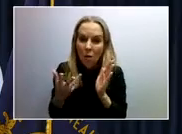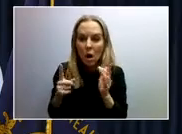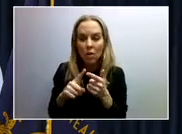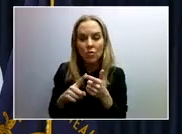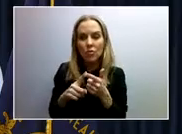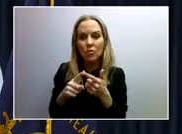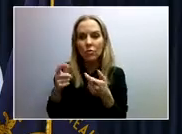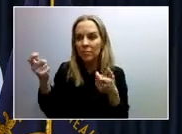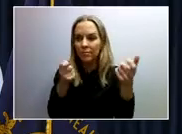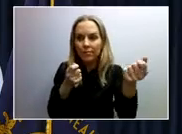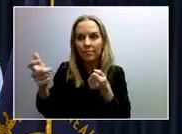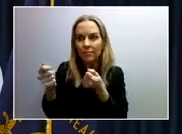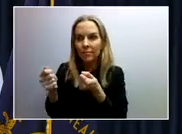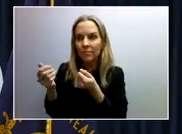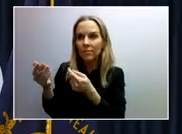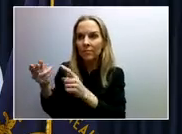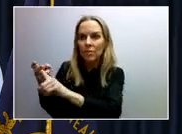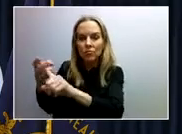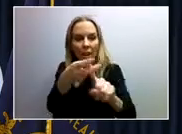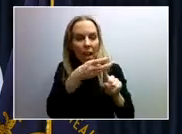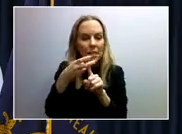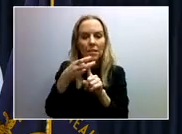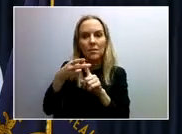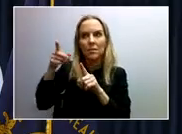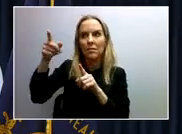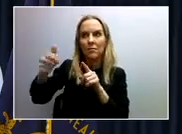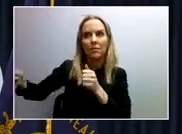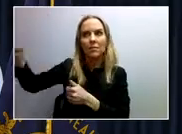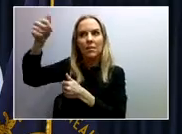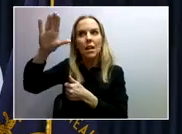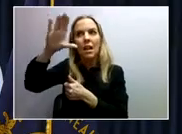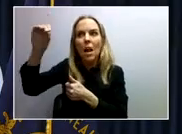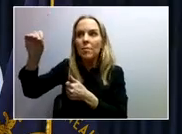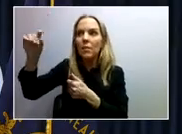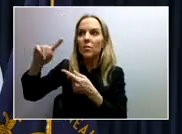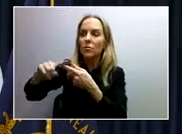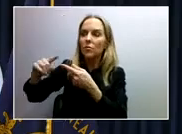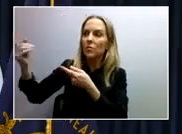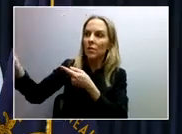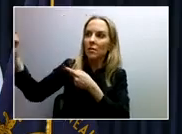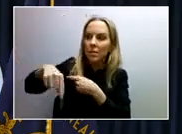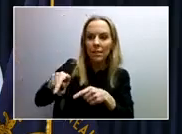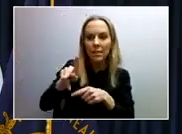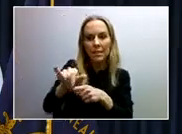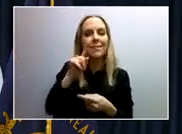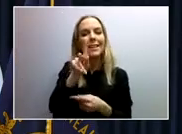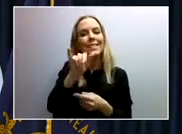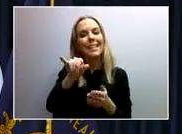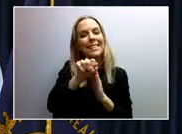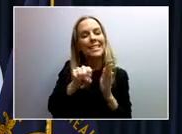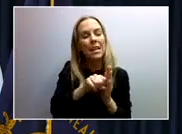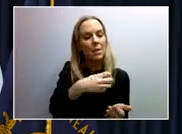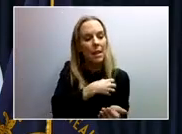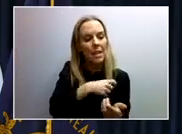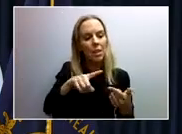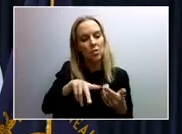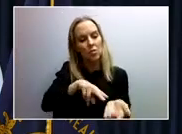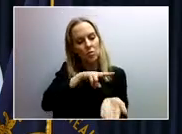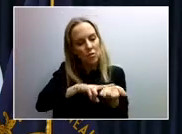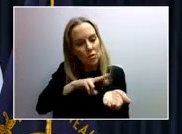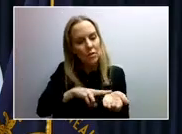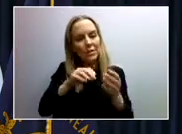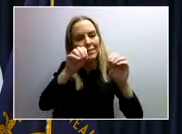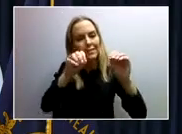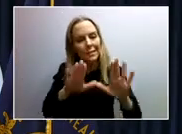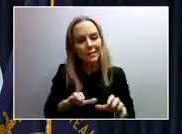companies that want a world-class workforce. It'll invest in essential workers like Kentucky State Police, nurses, and teachers. It'll make sure